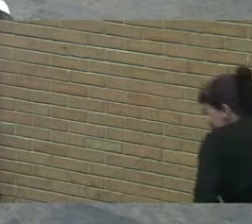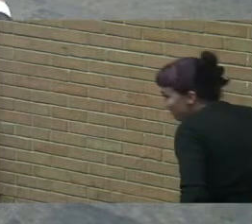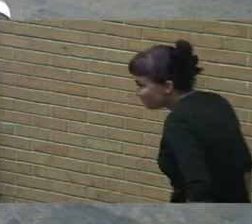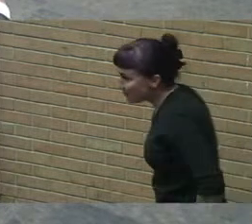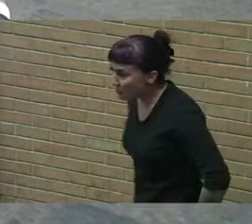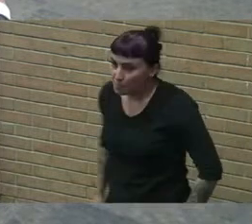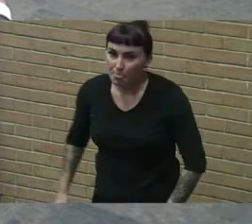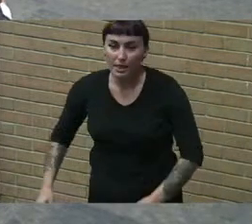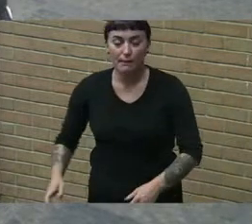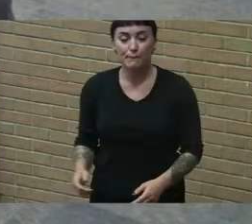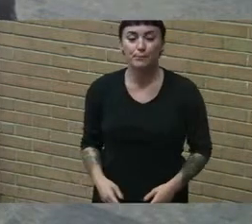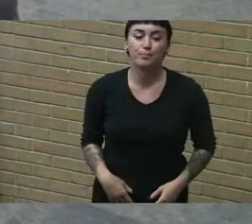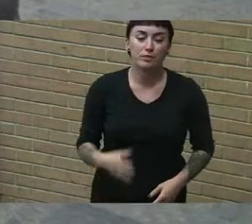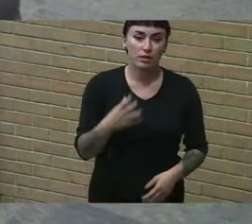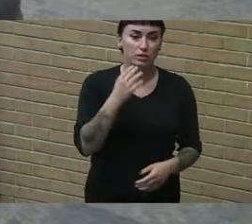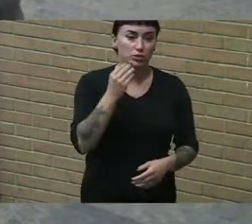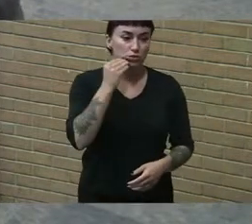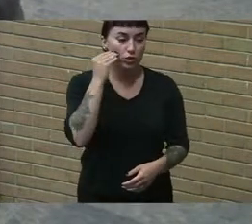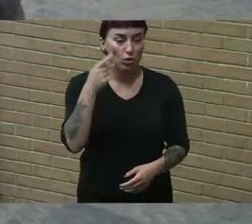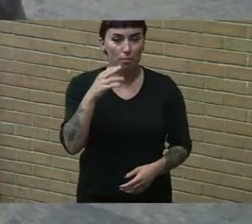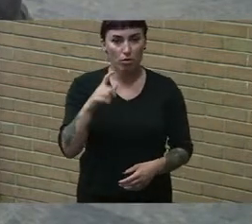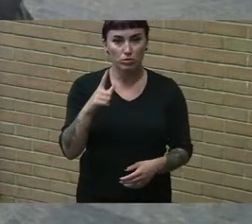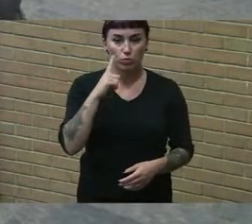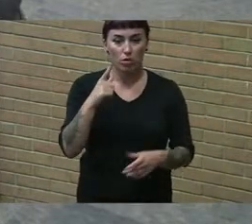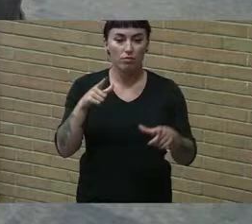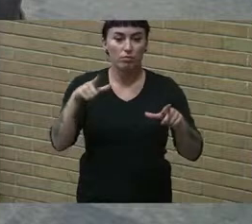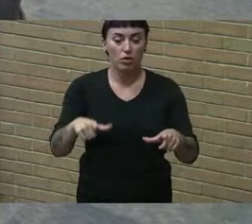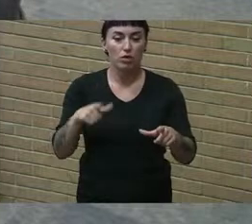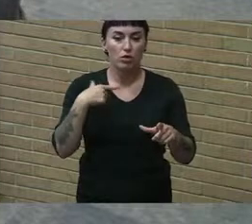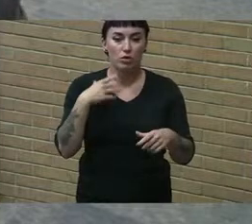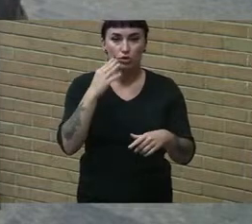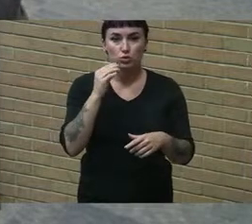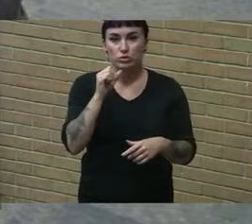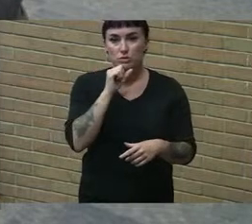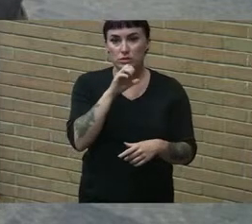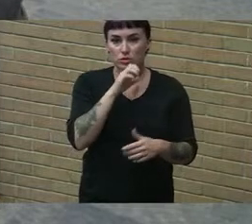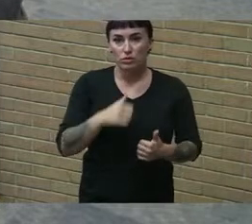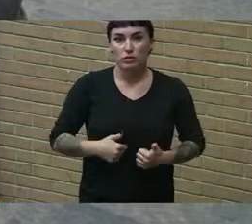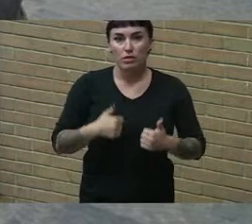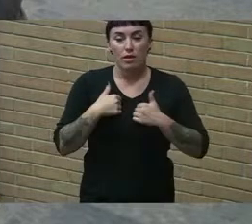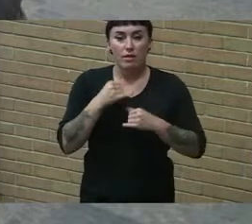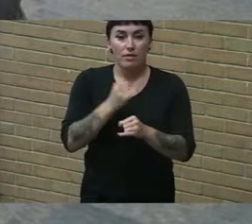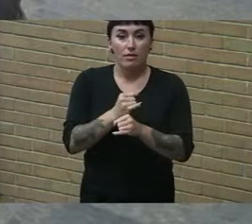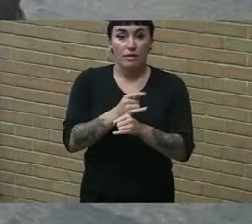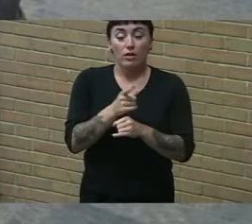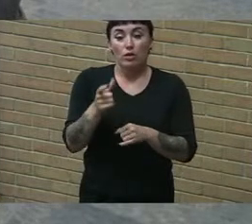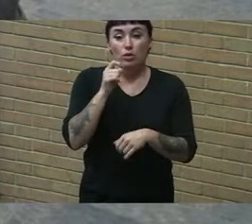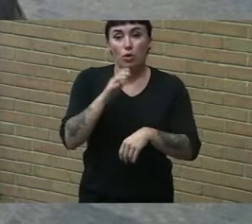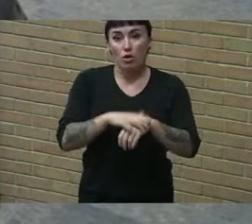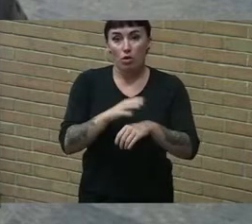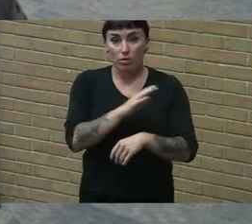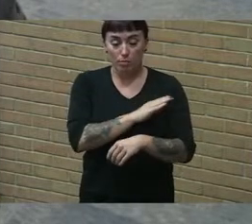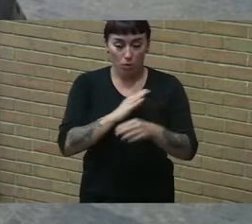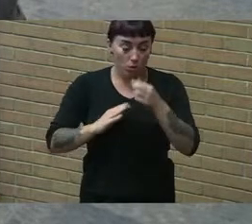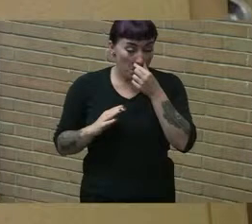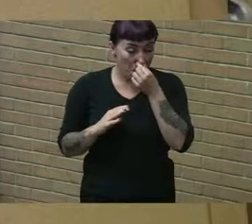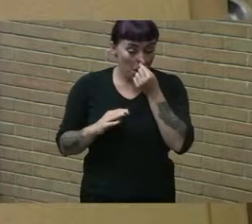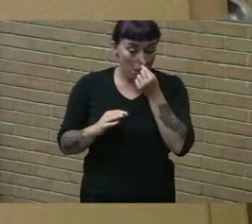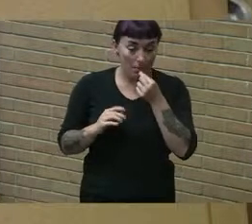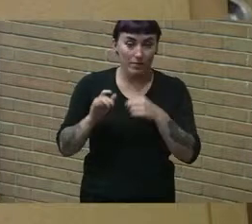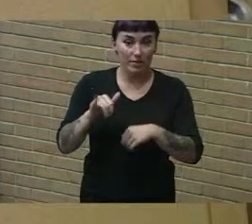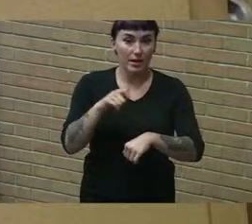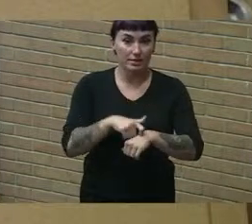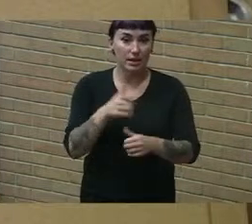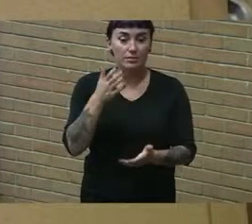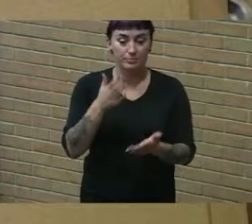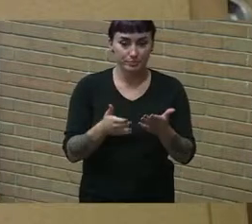of the parcels of the Jewish Senior Life campus. For those who were on the board at the time, you